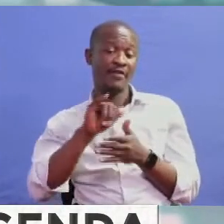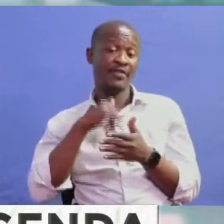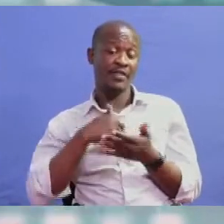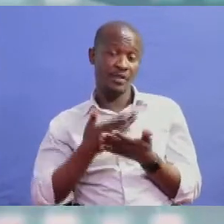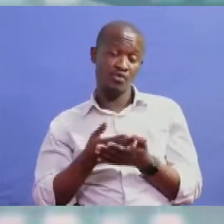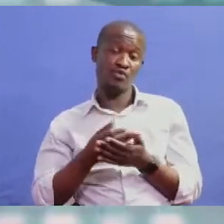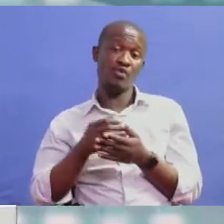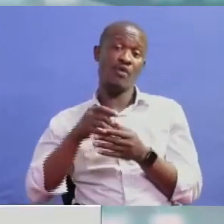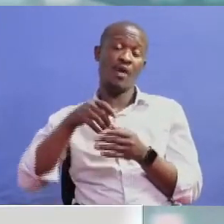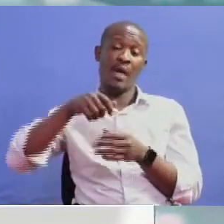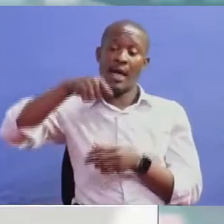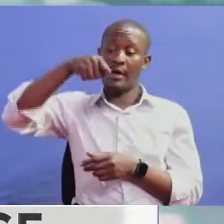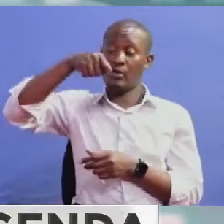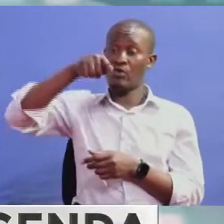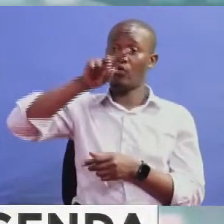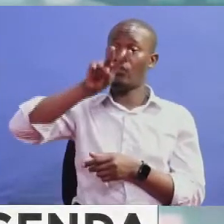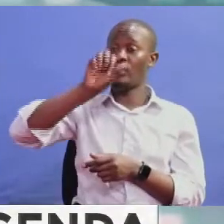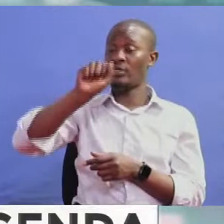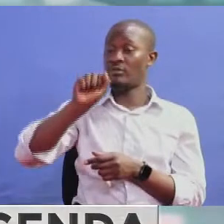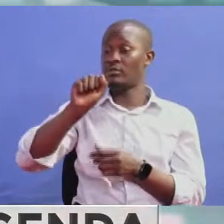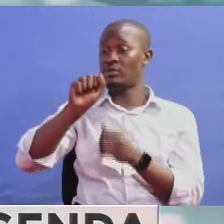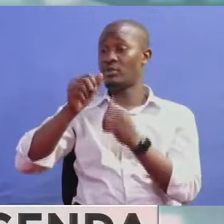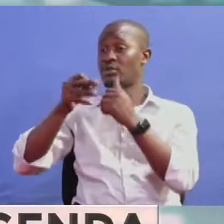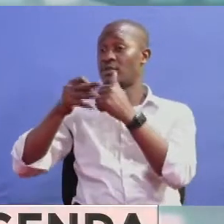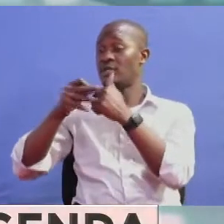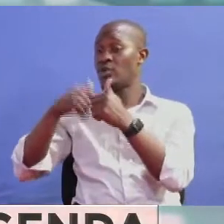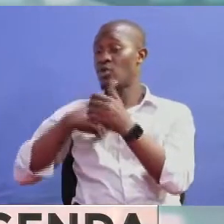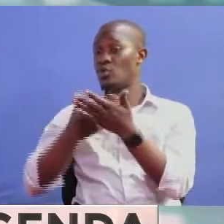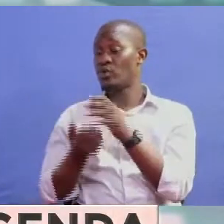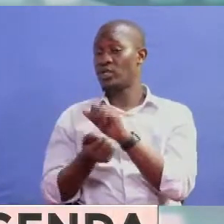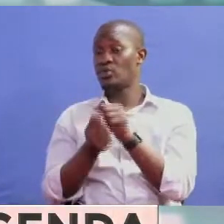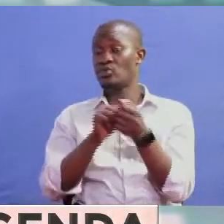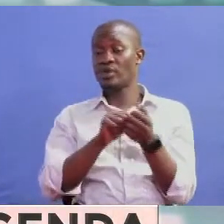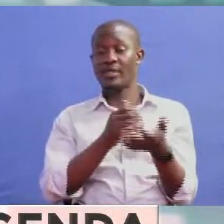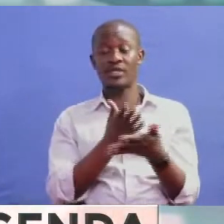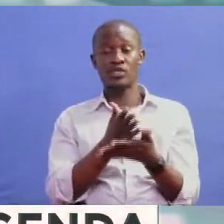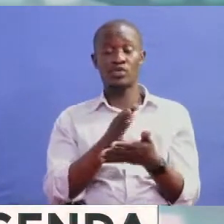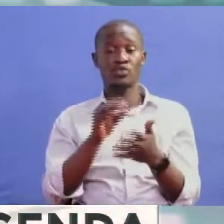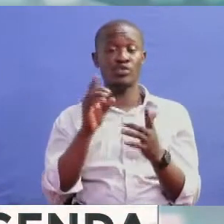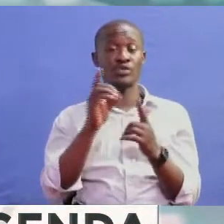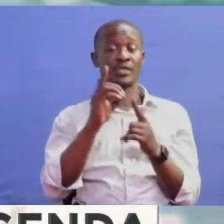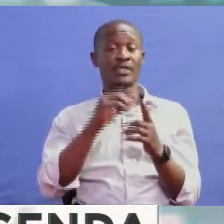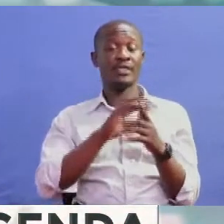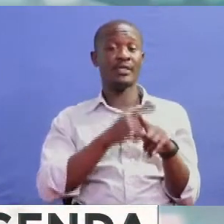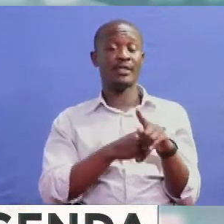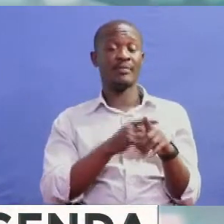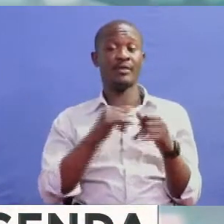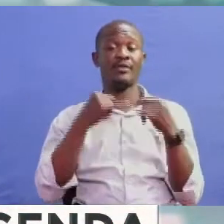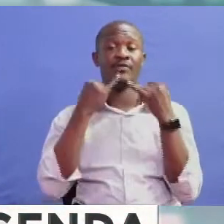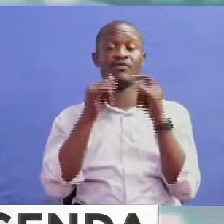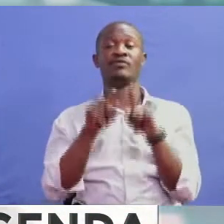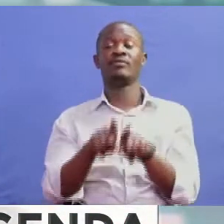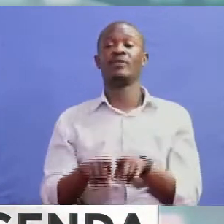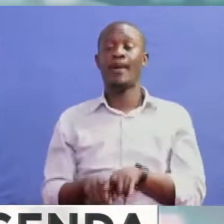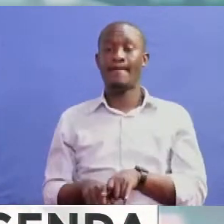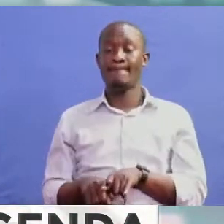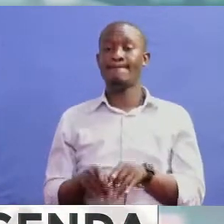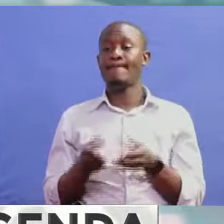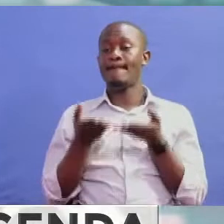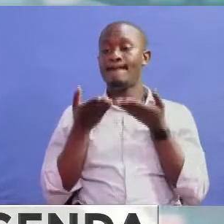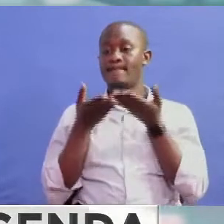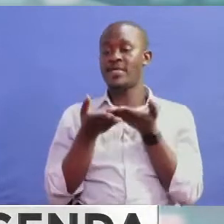a calendar of 2019. You need to hang the right date, the right time, the right information. So be